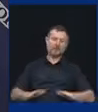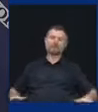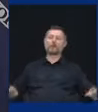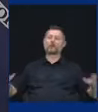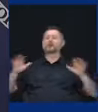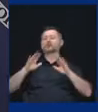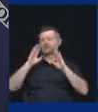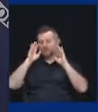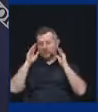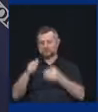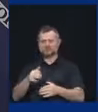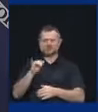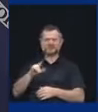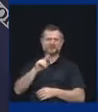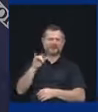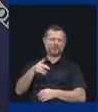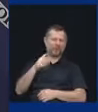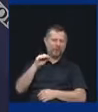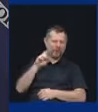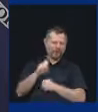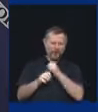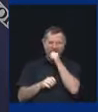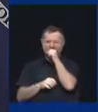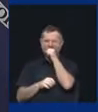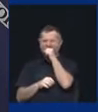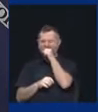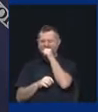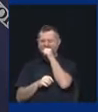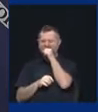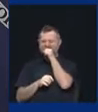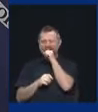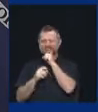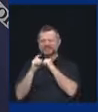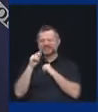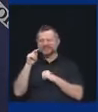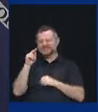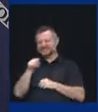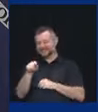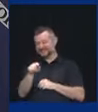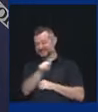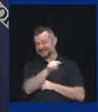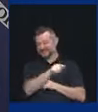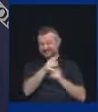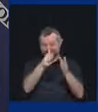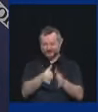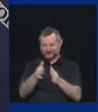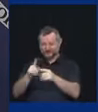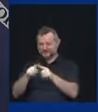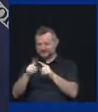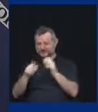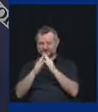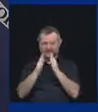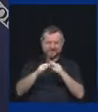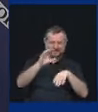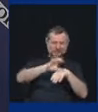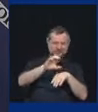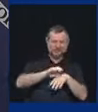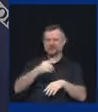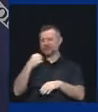codes. City, state, voluntary organizations, churches,